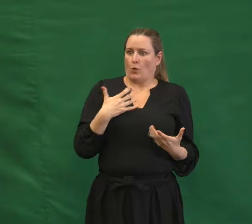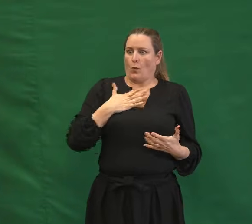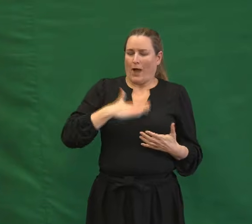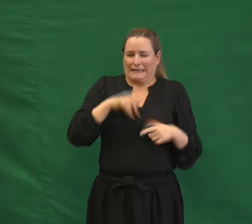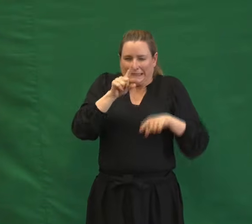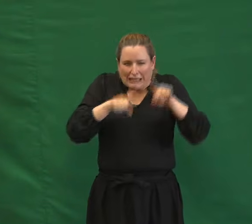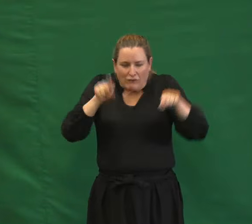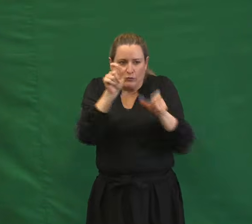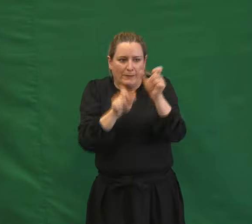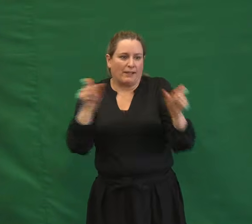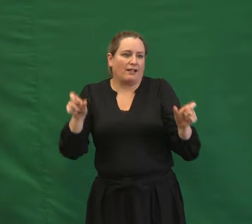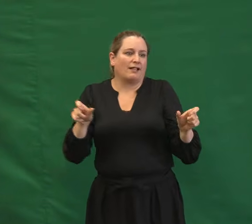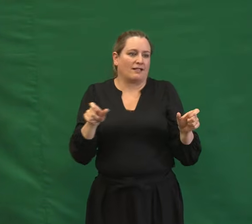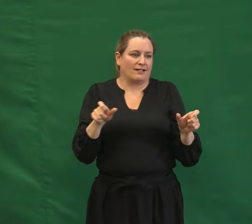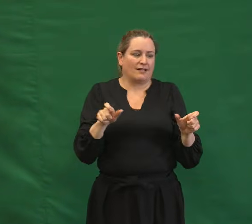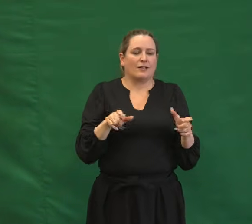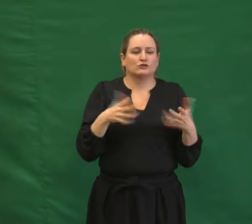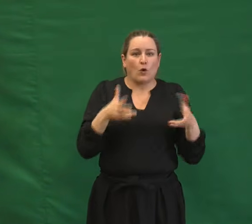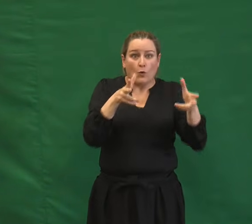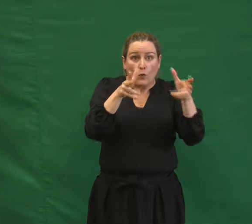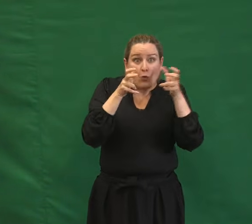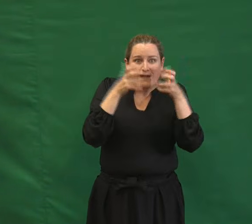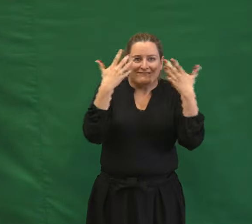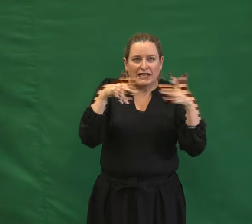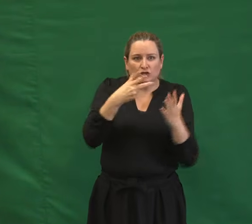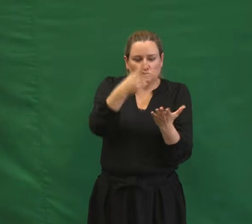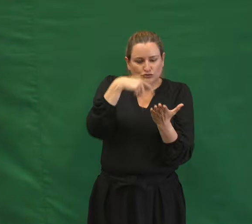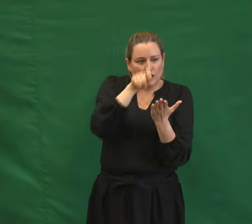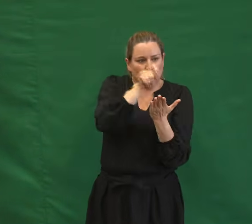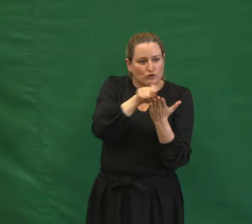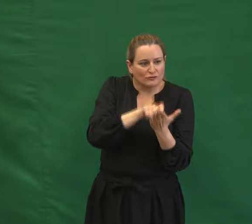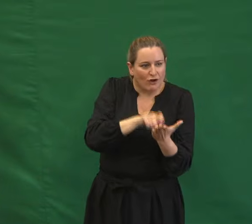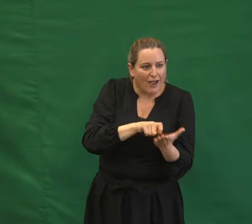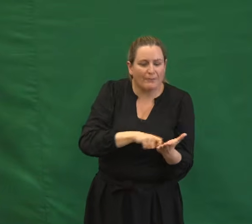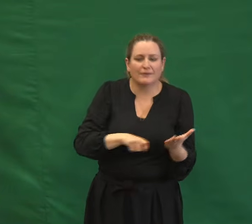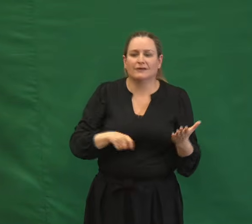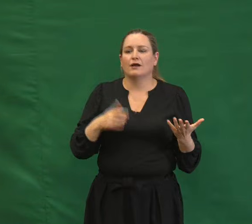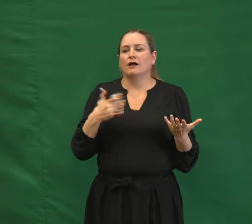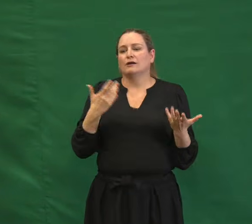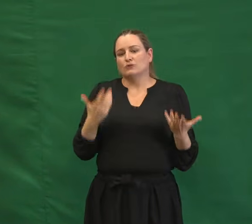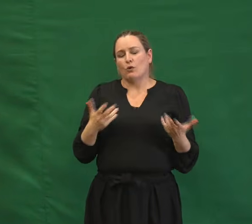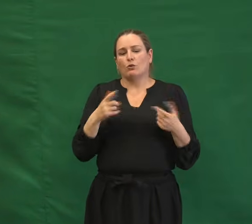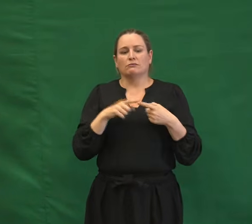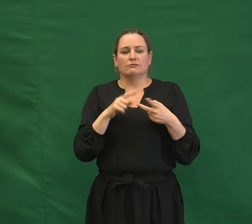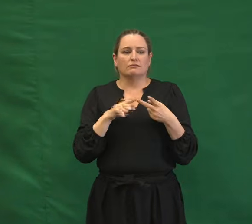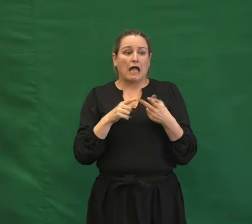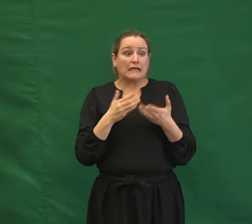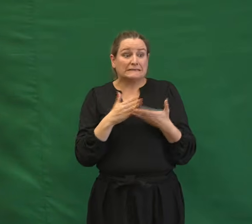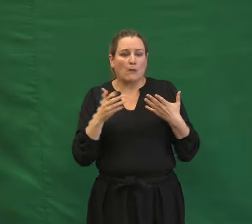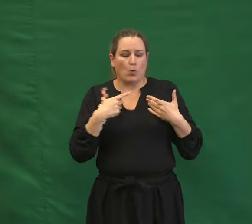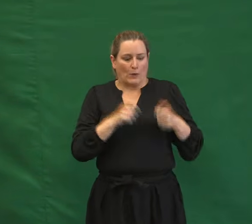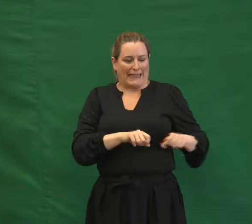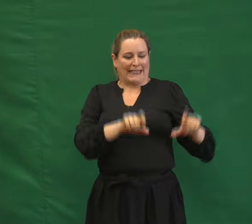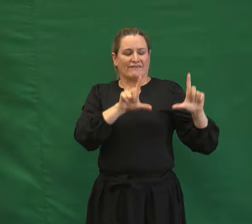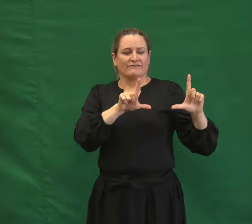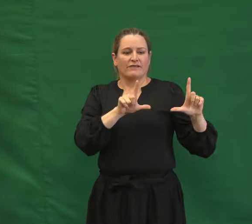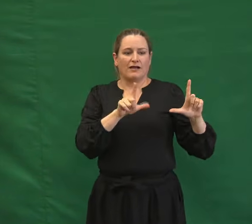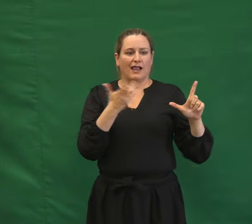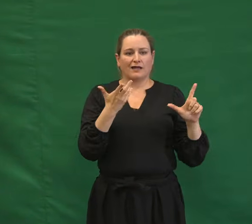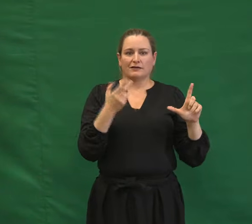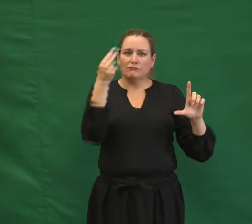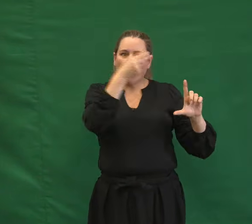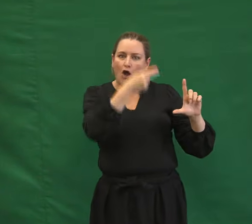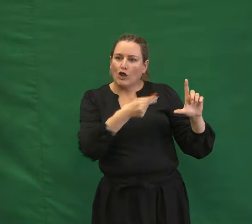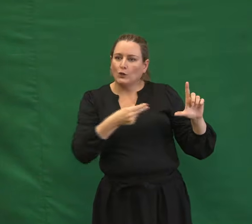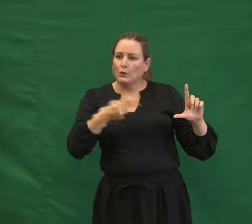transcribed, specifically the SRT and some of the cartoon descriptions, but more transcription is necessary before we